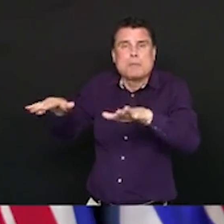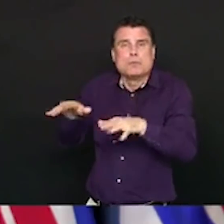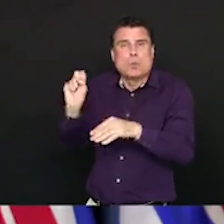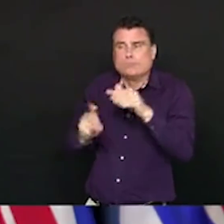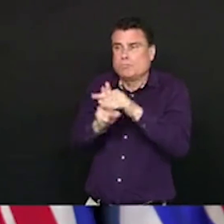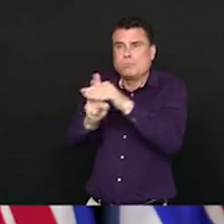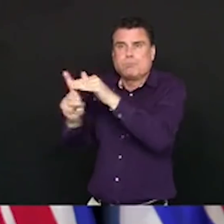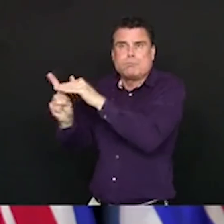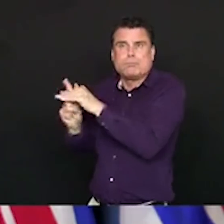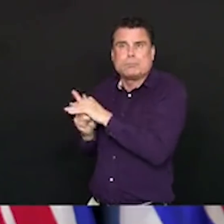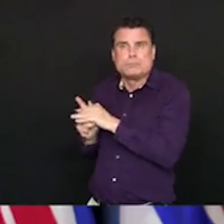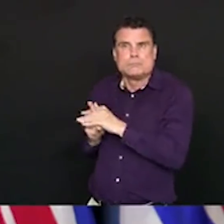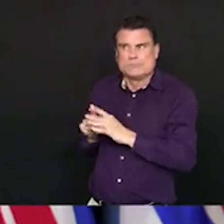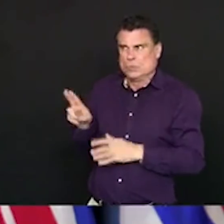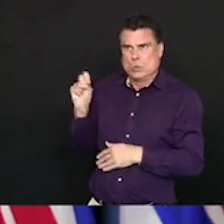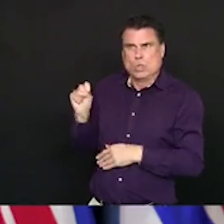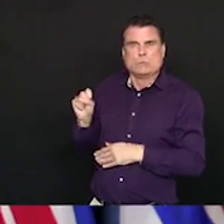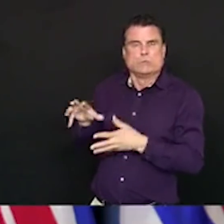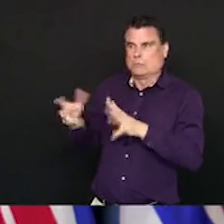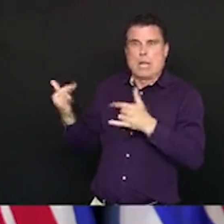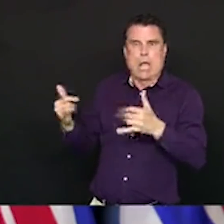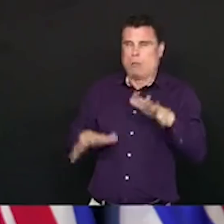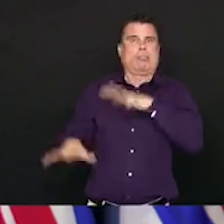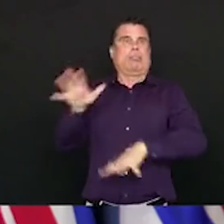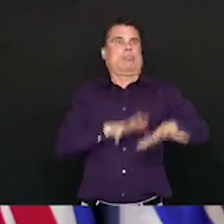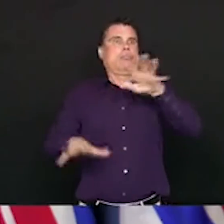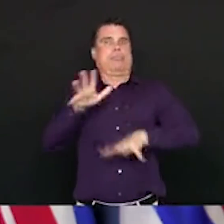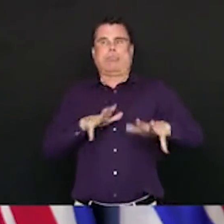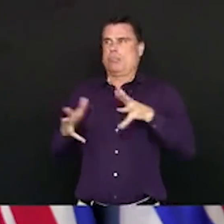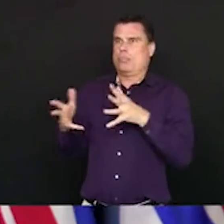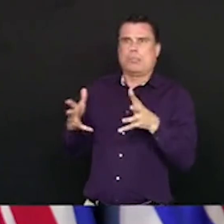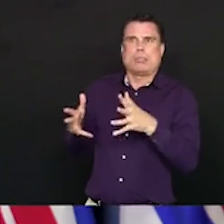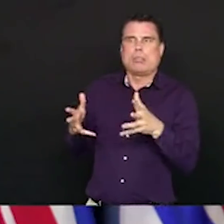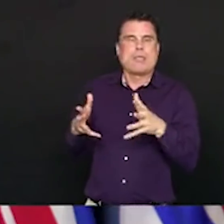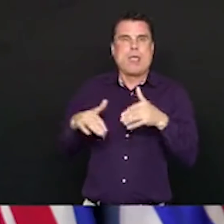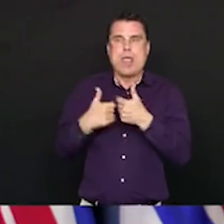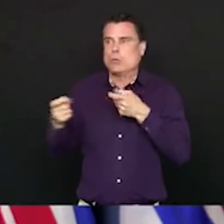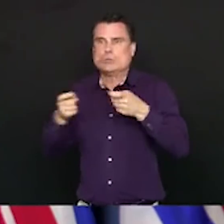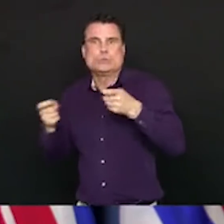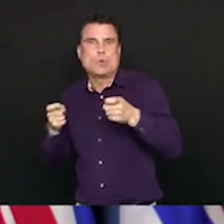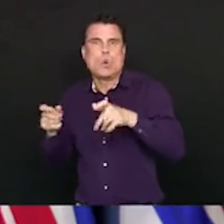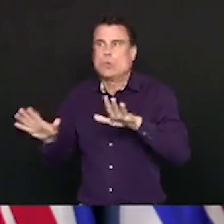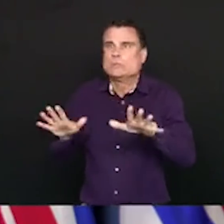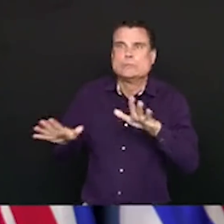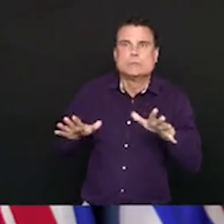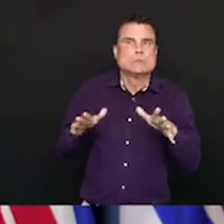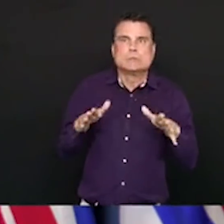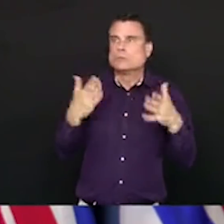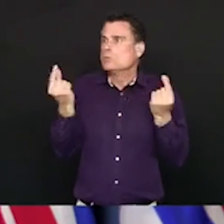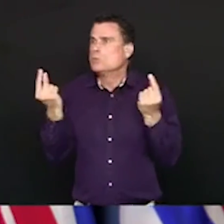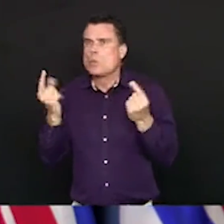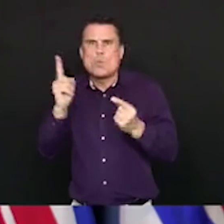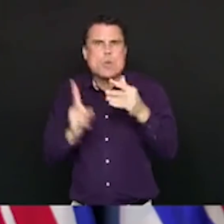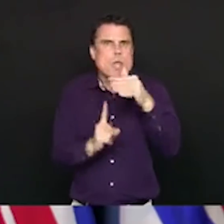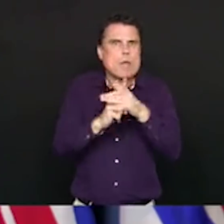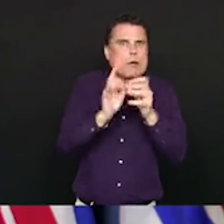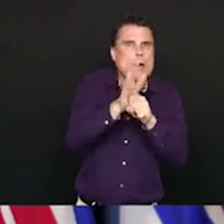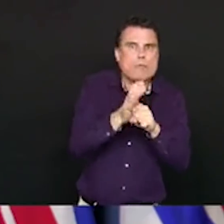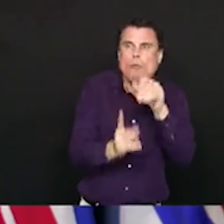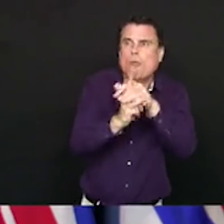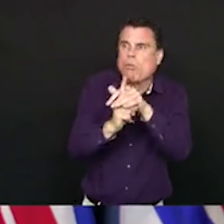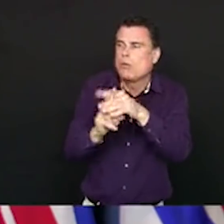We adopted early. We adopted those initiatives that Dr. Henry put before us, making sure that if we were not feeling well,